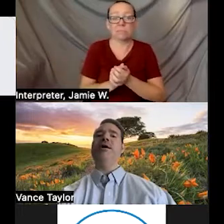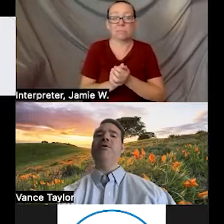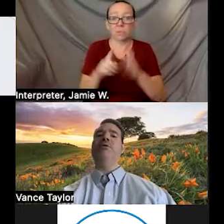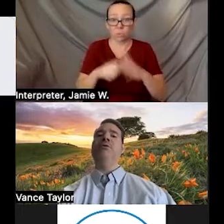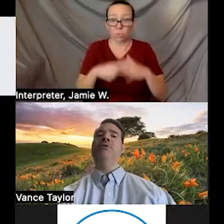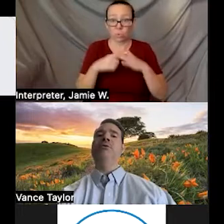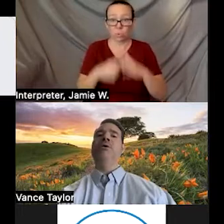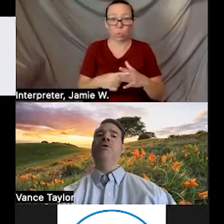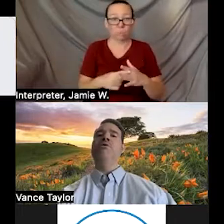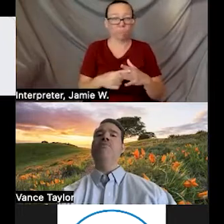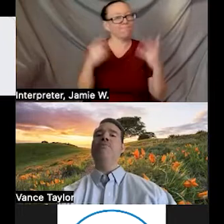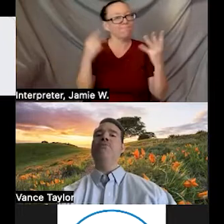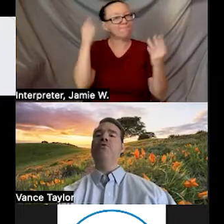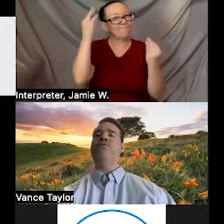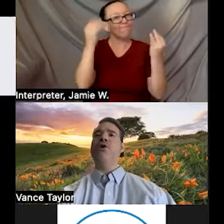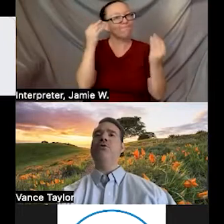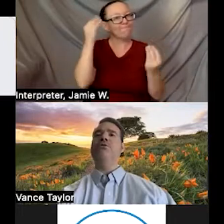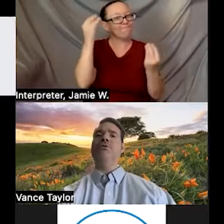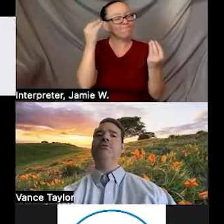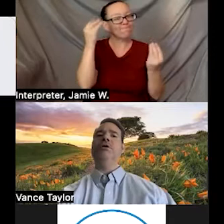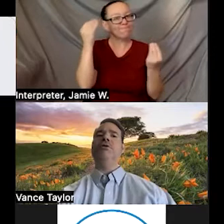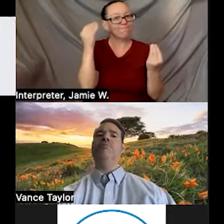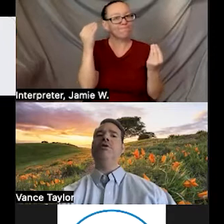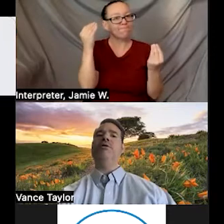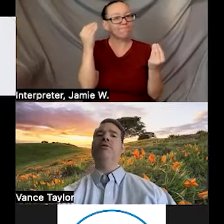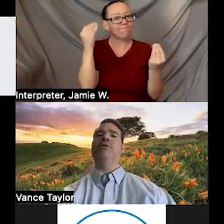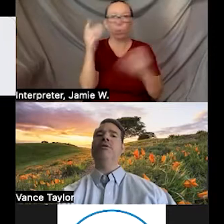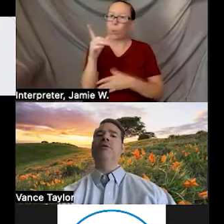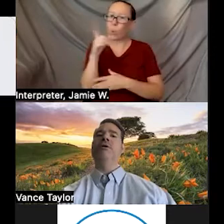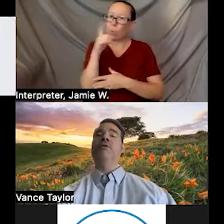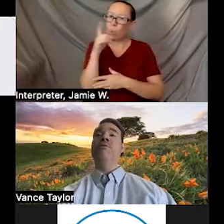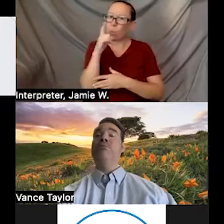think about who falls under that umbrella